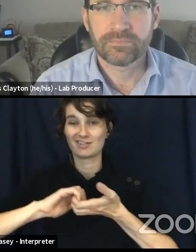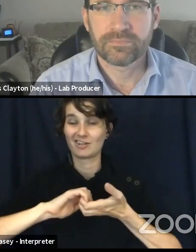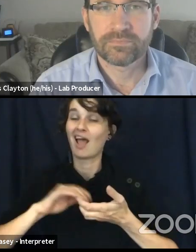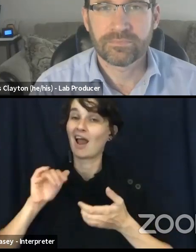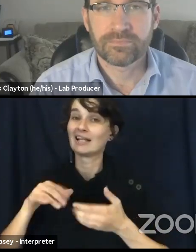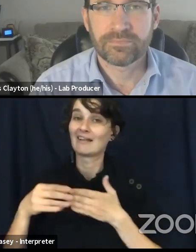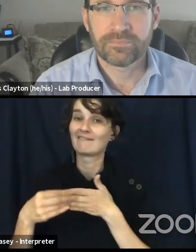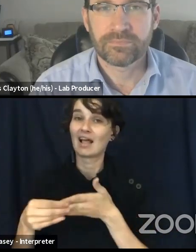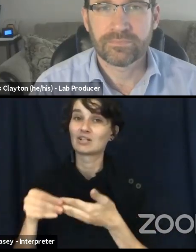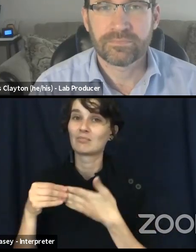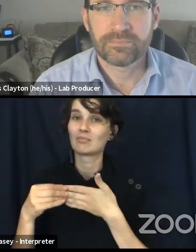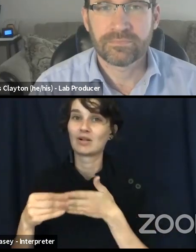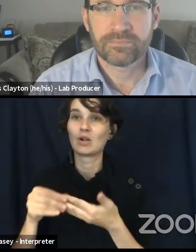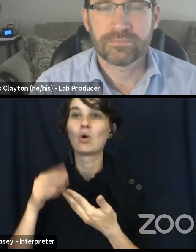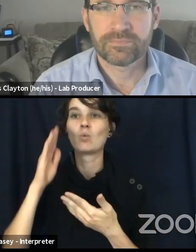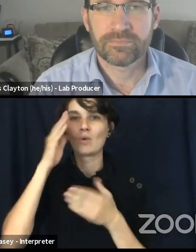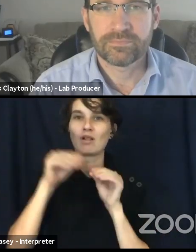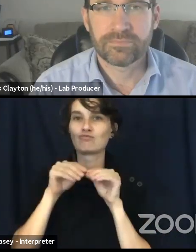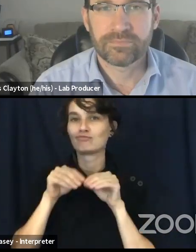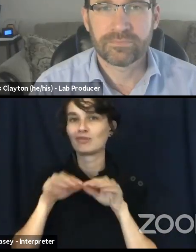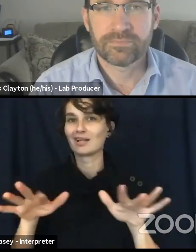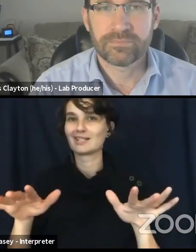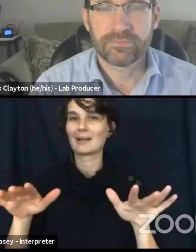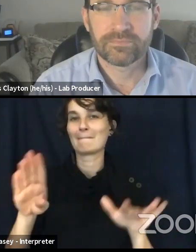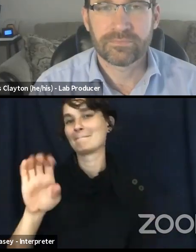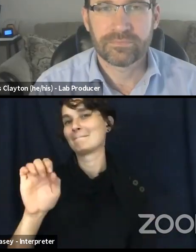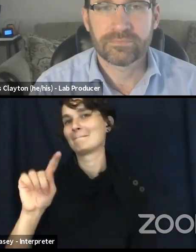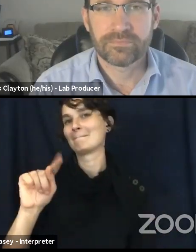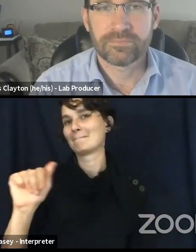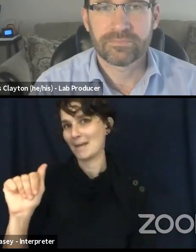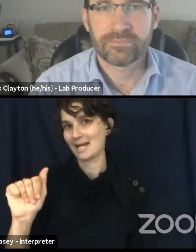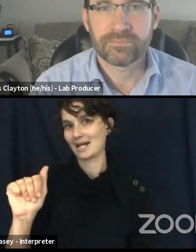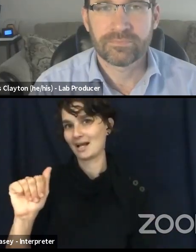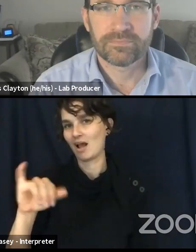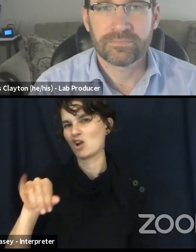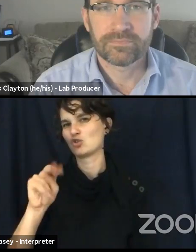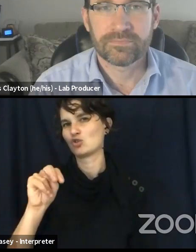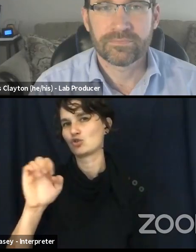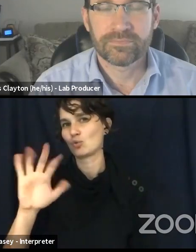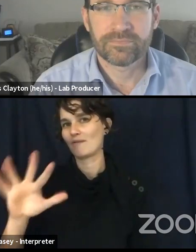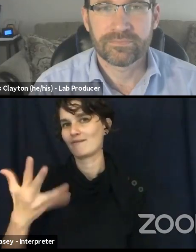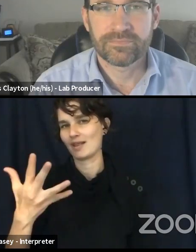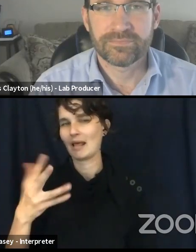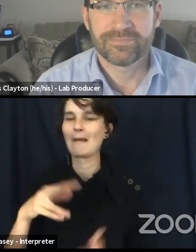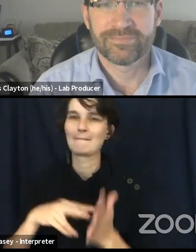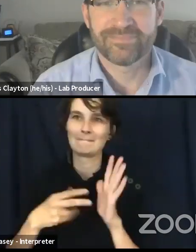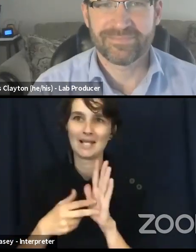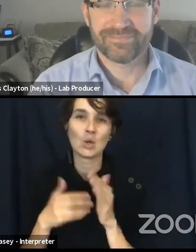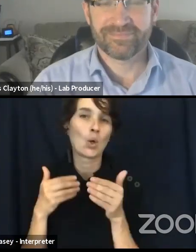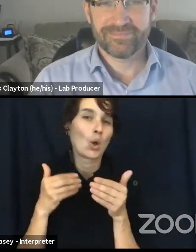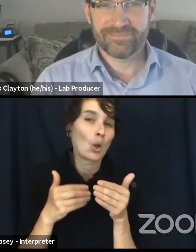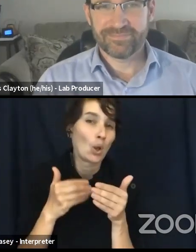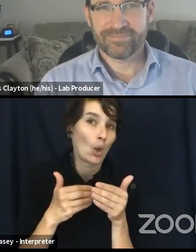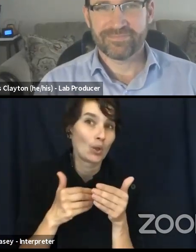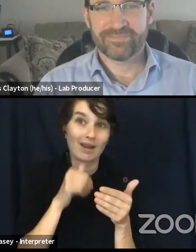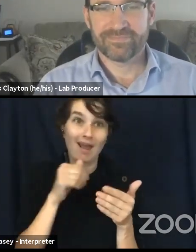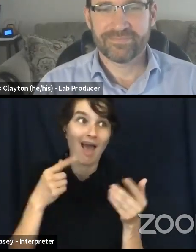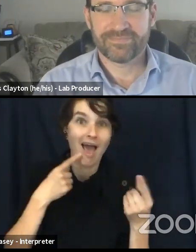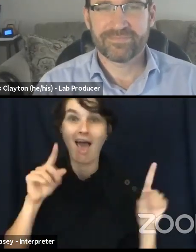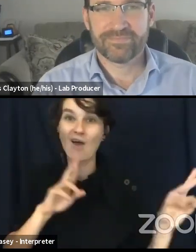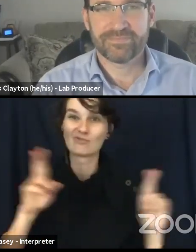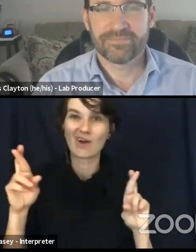it beta to the public on June 5th. Beta meaning we're close. We're not all the way there, but we need you to experiment